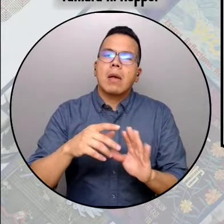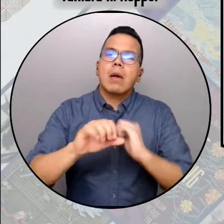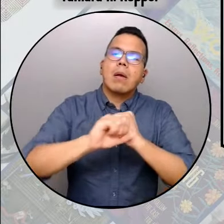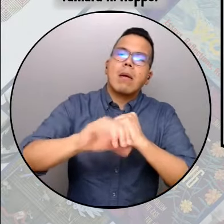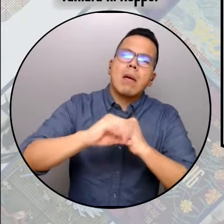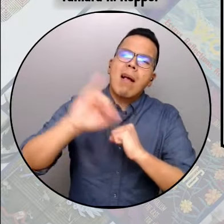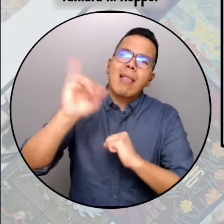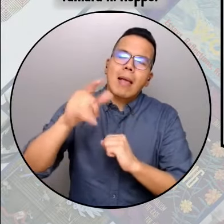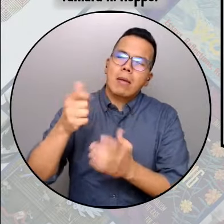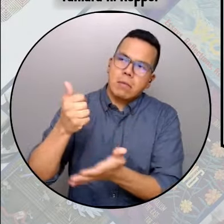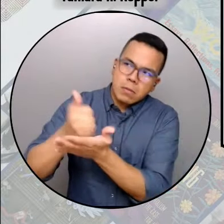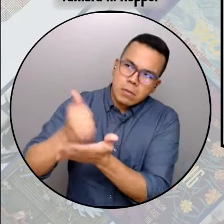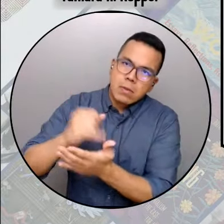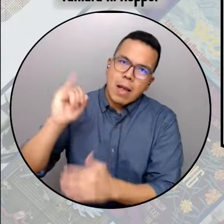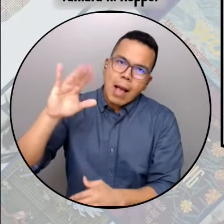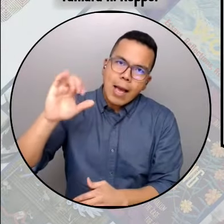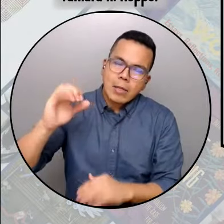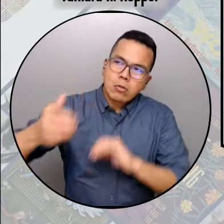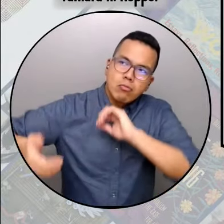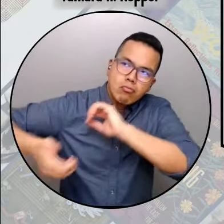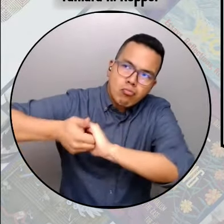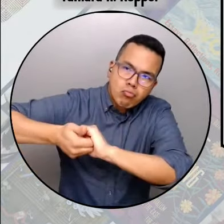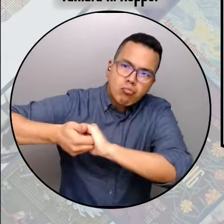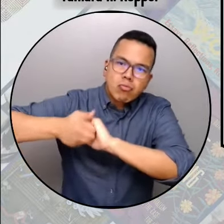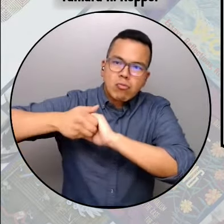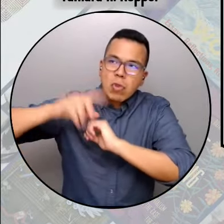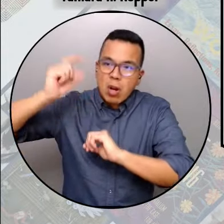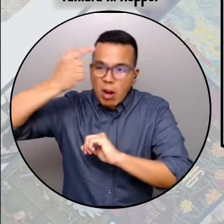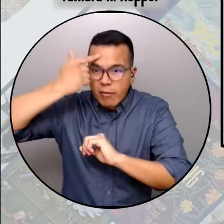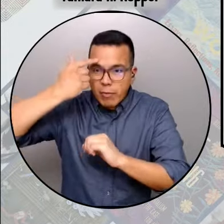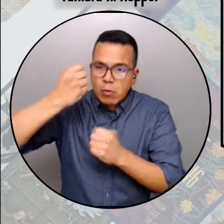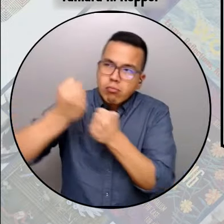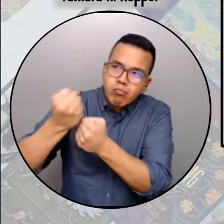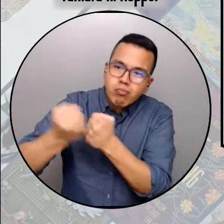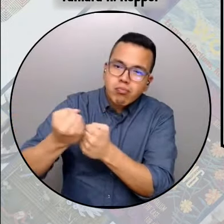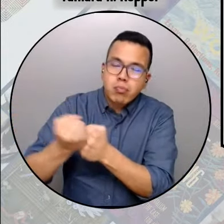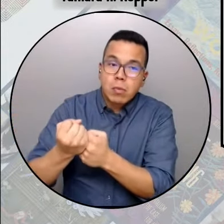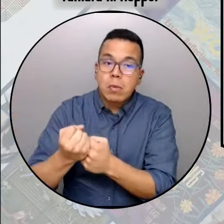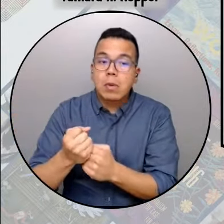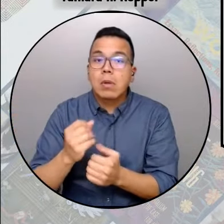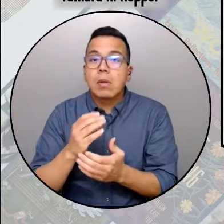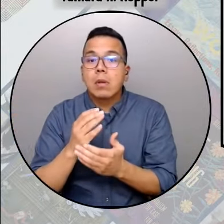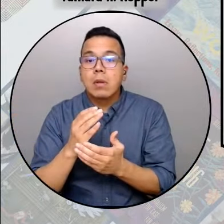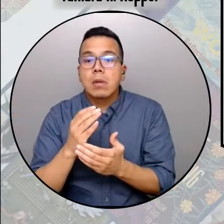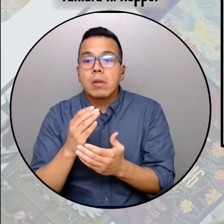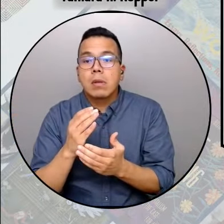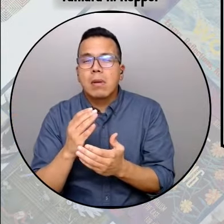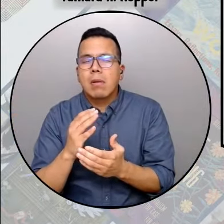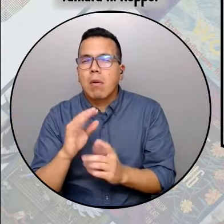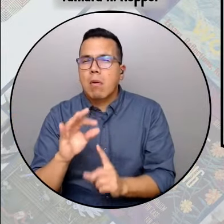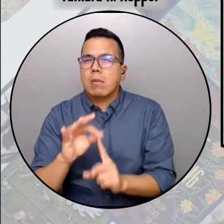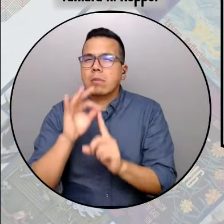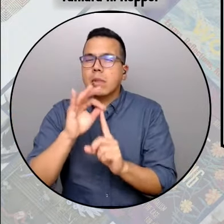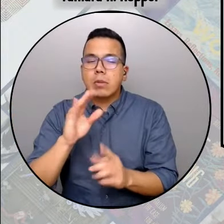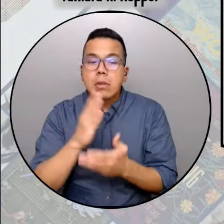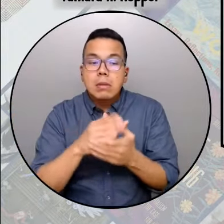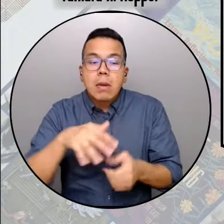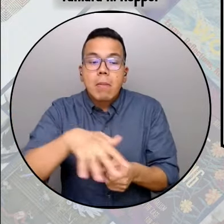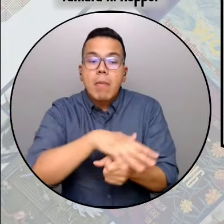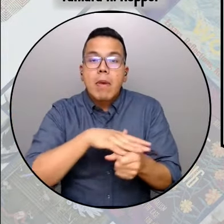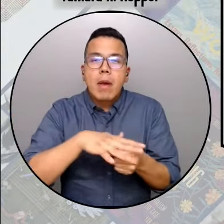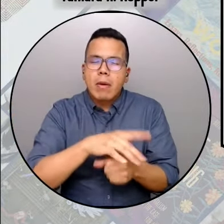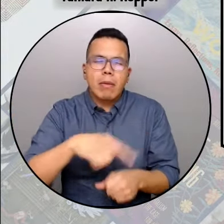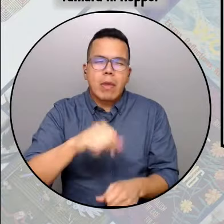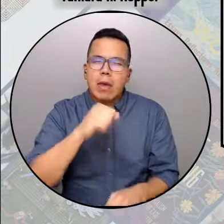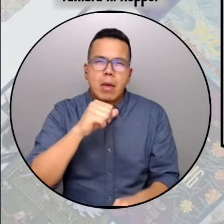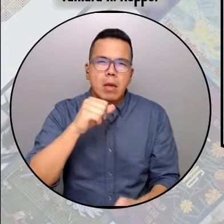government, particularly with maybe like non-cooperative jurisdictions where they think, you know, oh, they're not